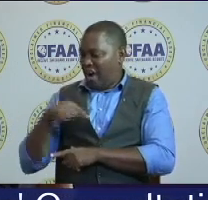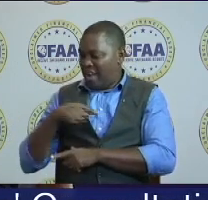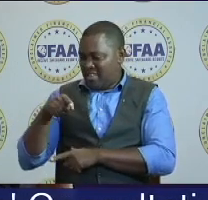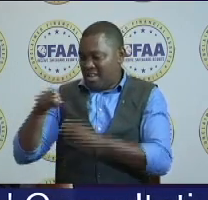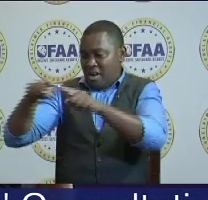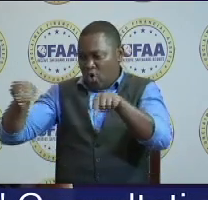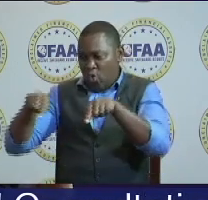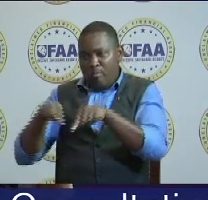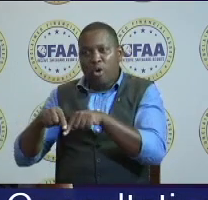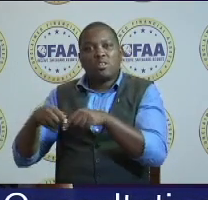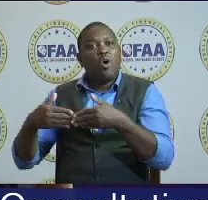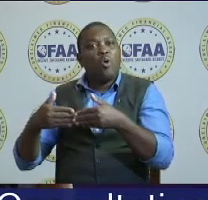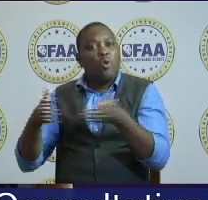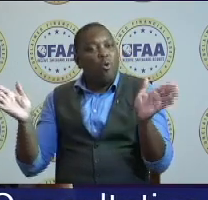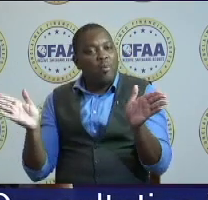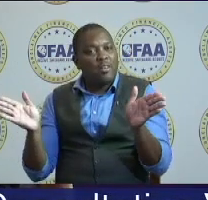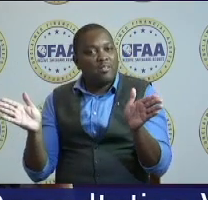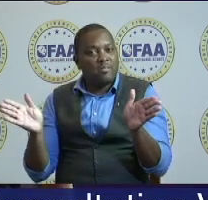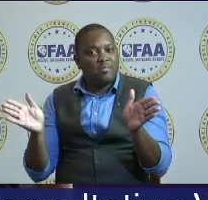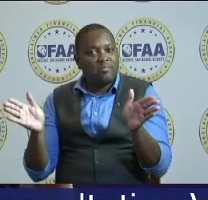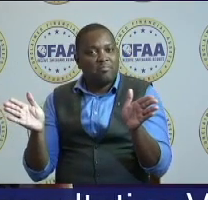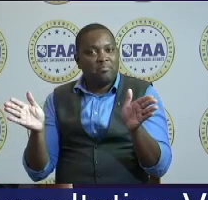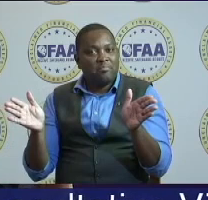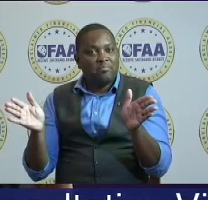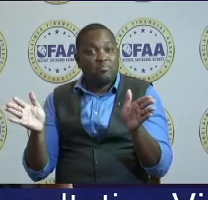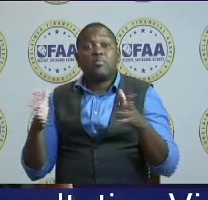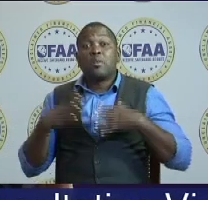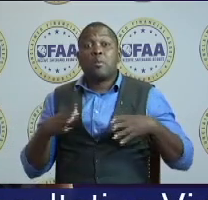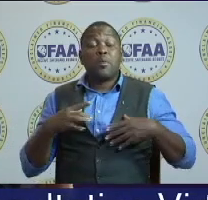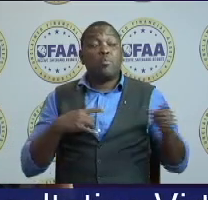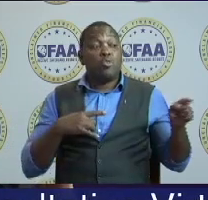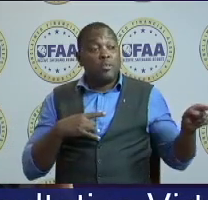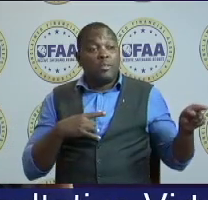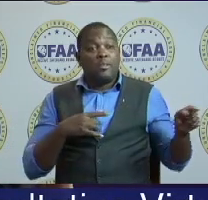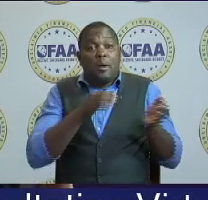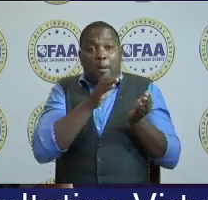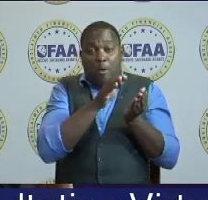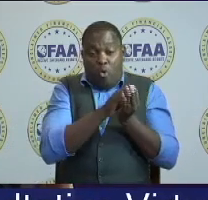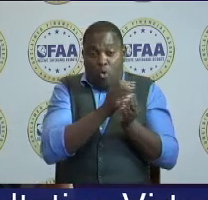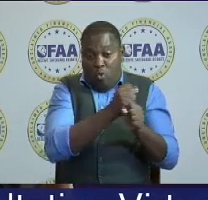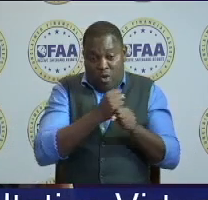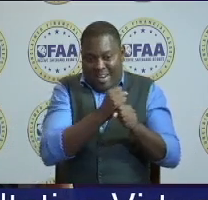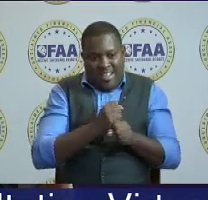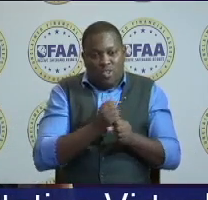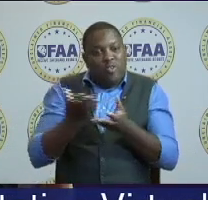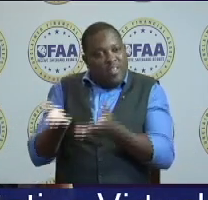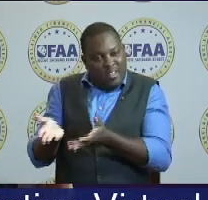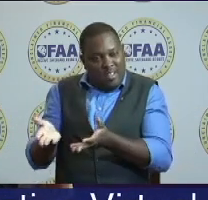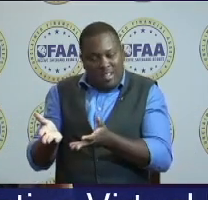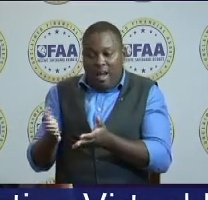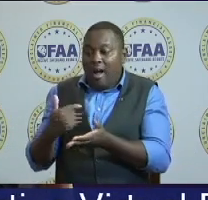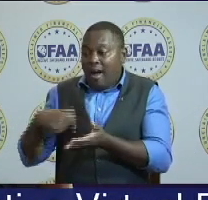those boxes as the authority in the presence of the remitting institution, which is the holder, and look at